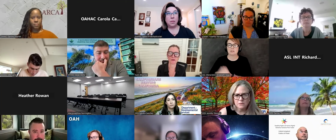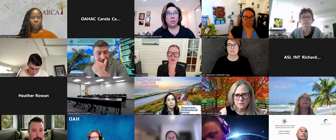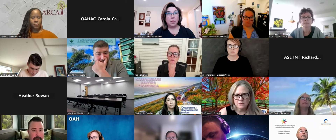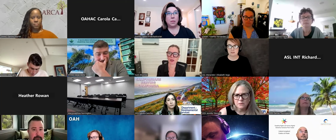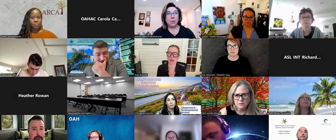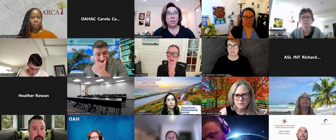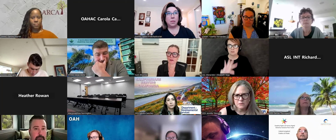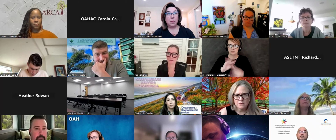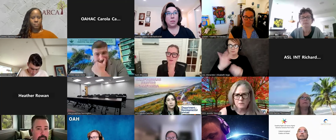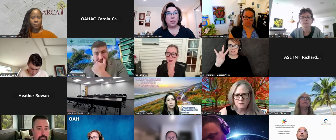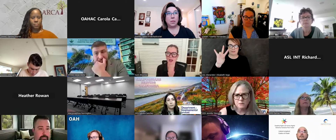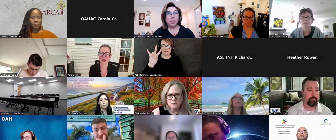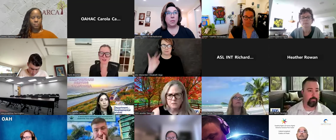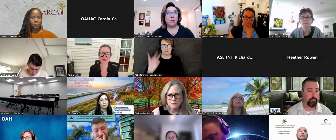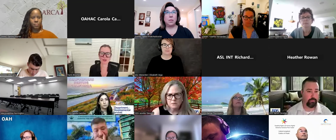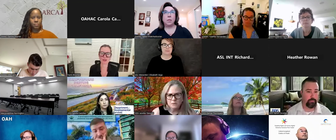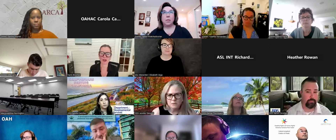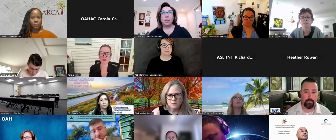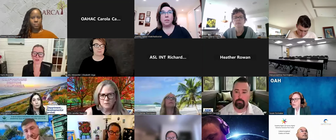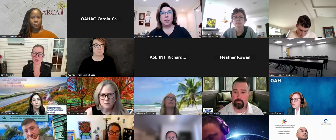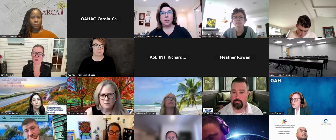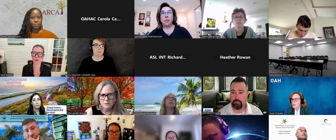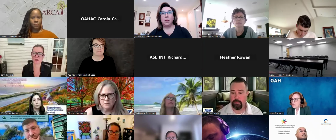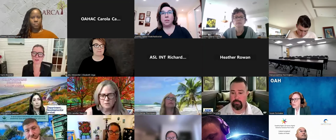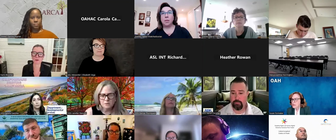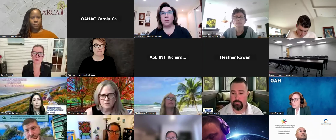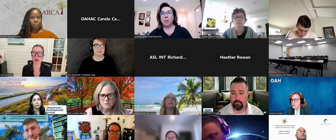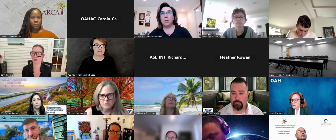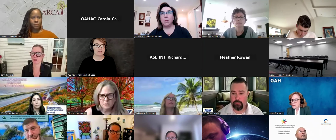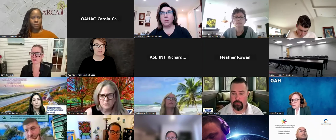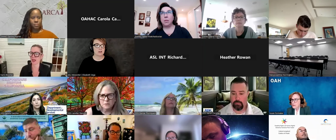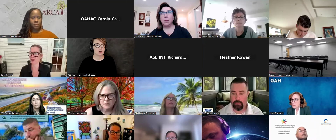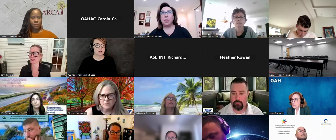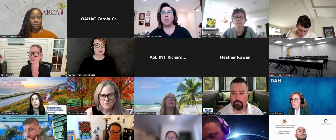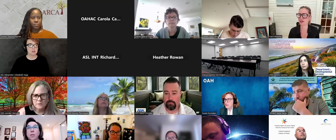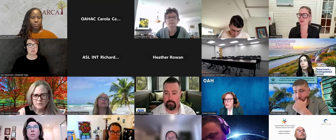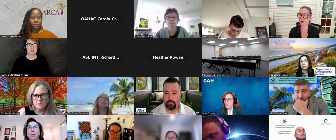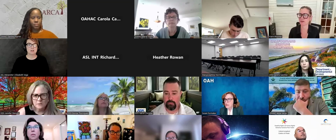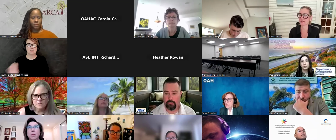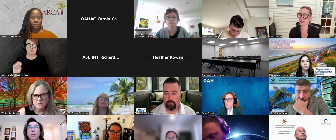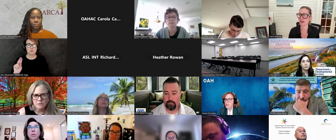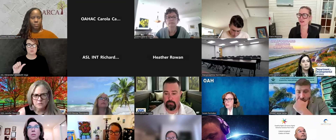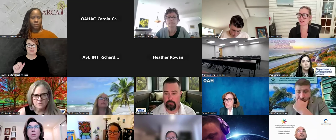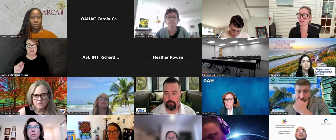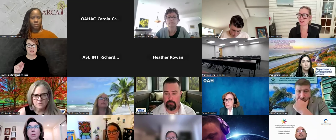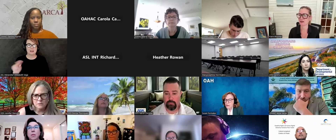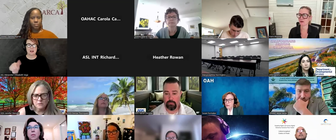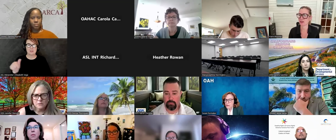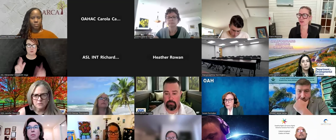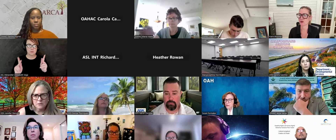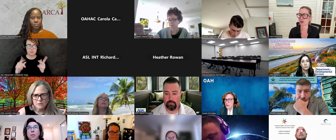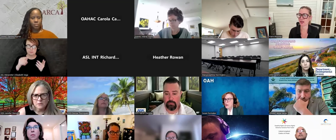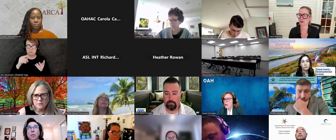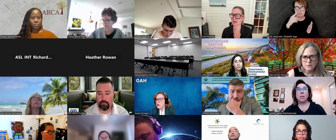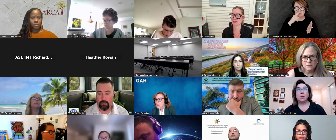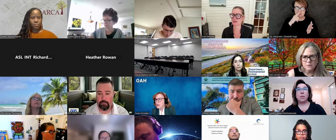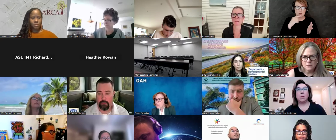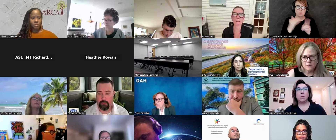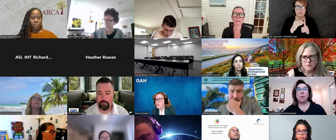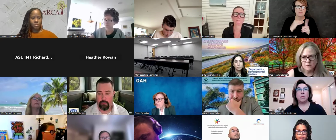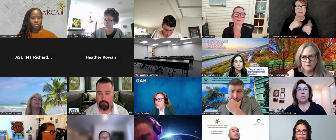seven virtual hands. And Susan, others, do we have, can someone remind me of the count of who's present today? What our total